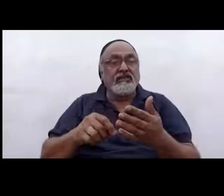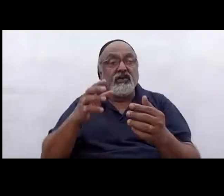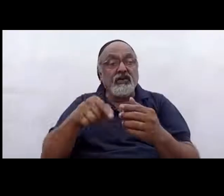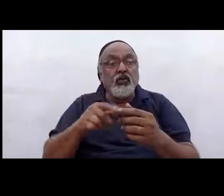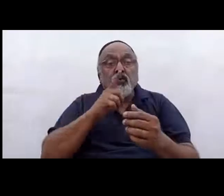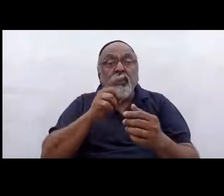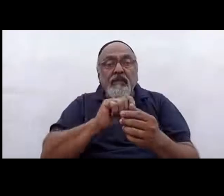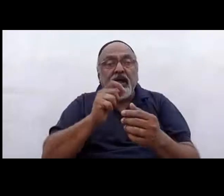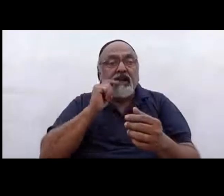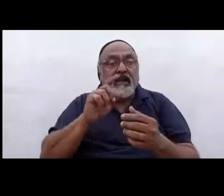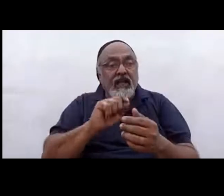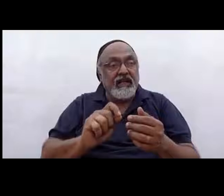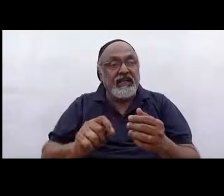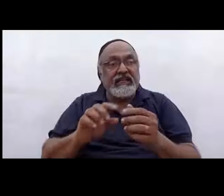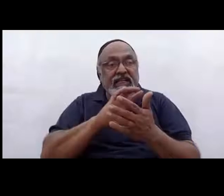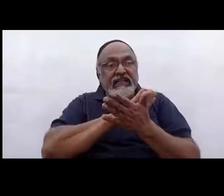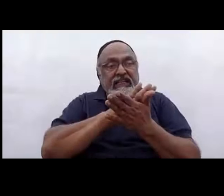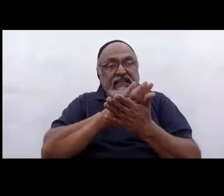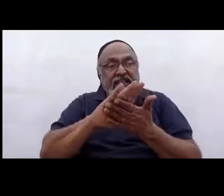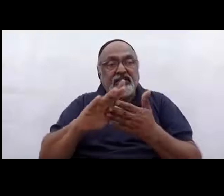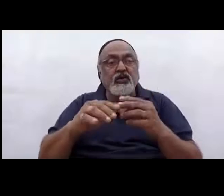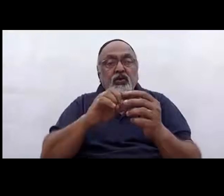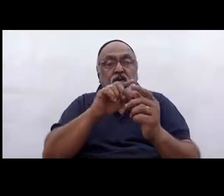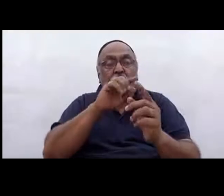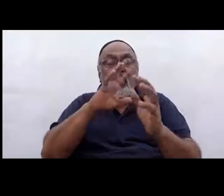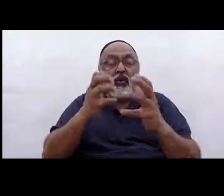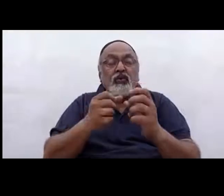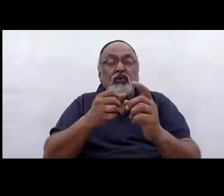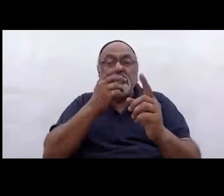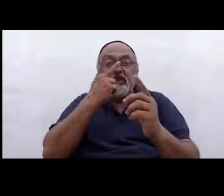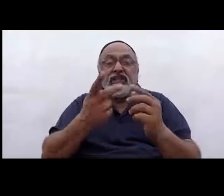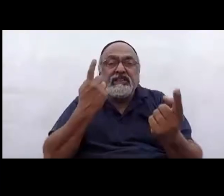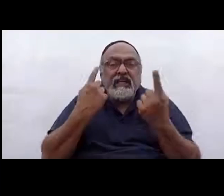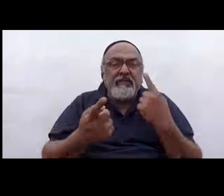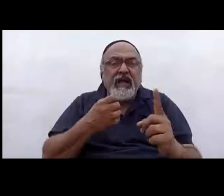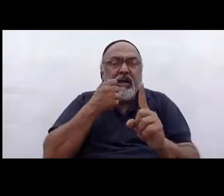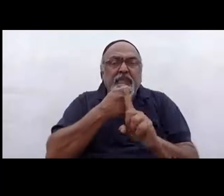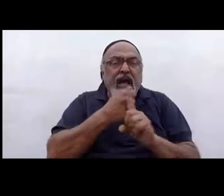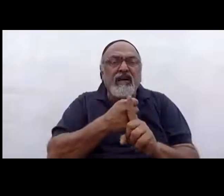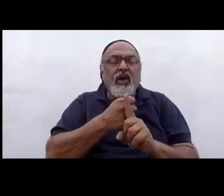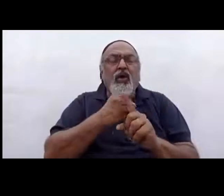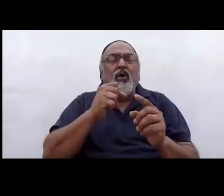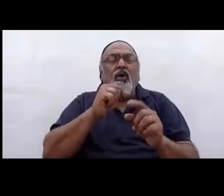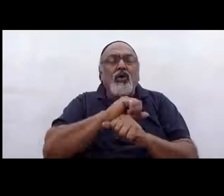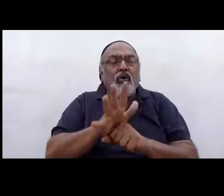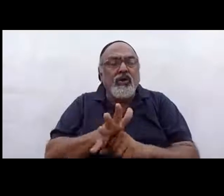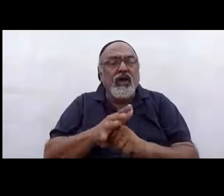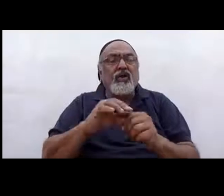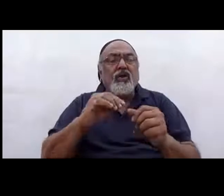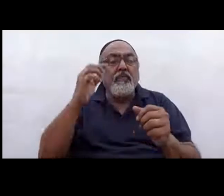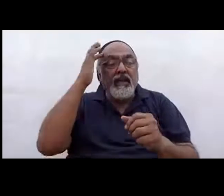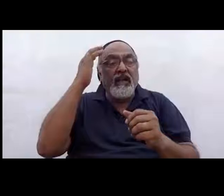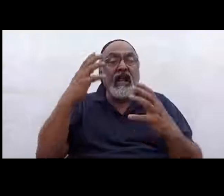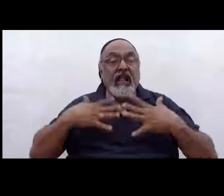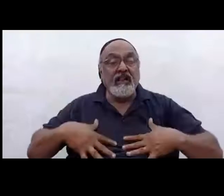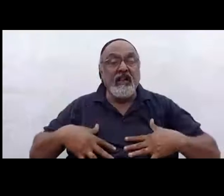given the prospective study aim to assess the impact of COVID-19 outbreak on mental health and to investigate